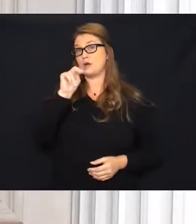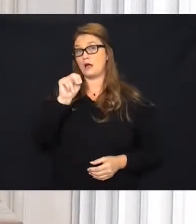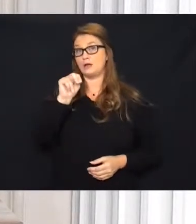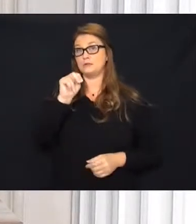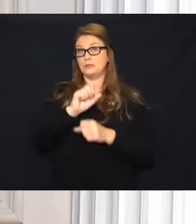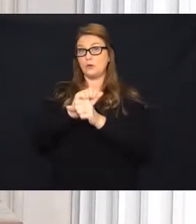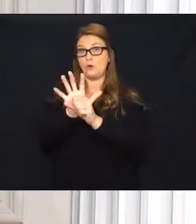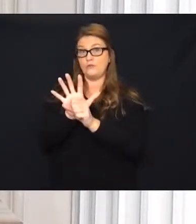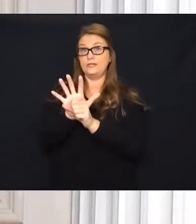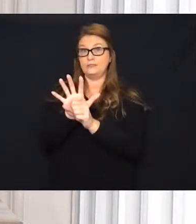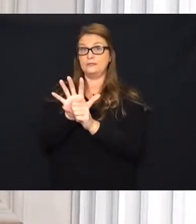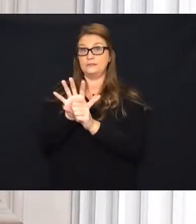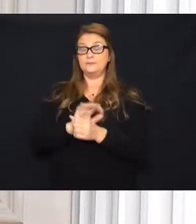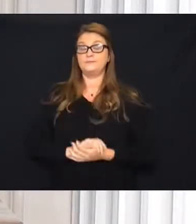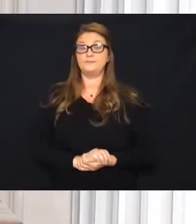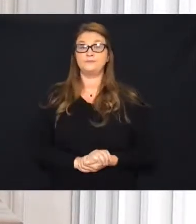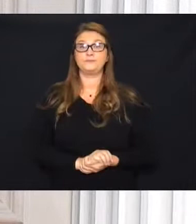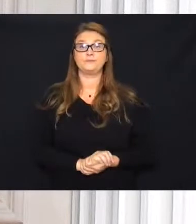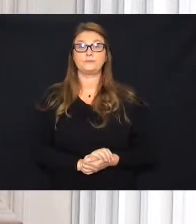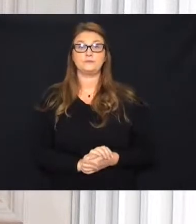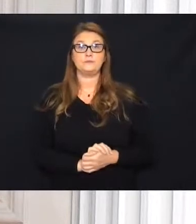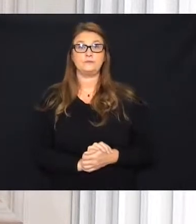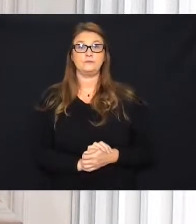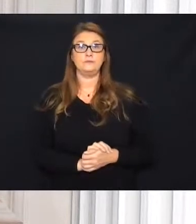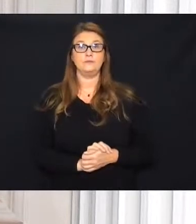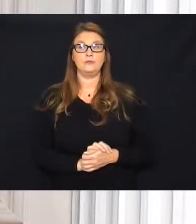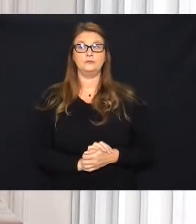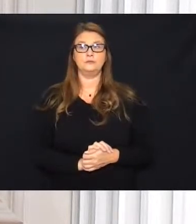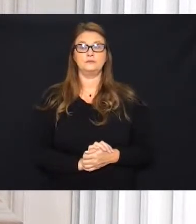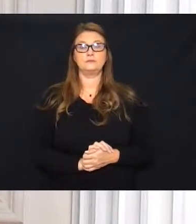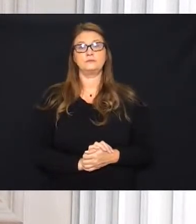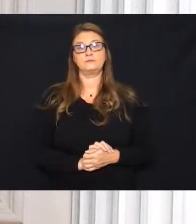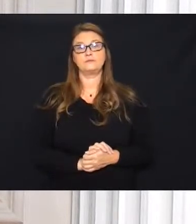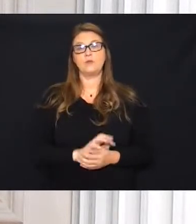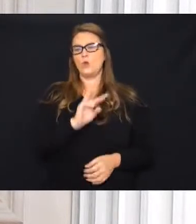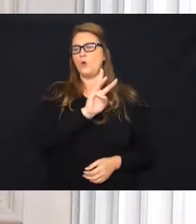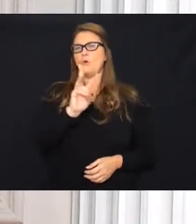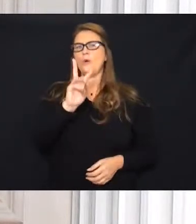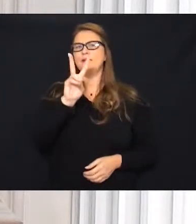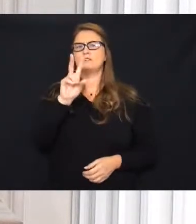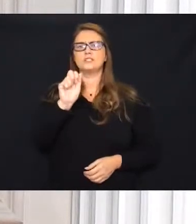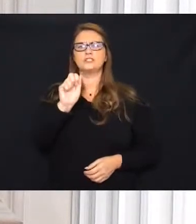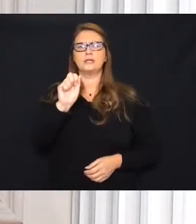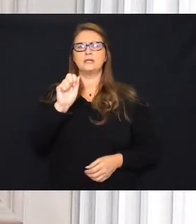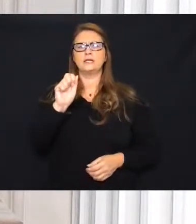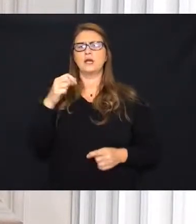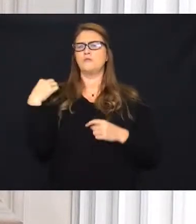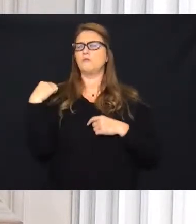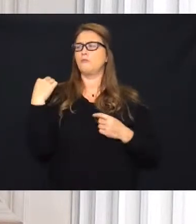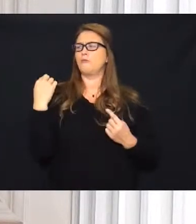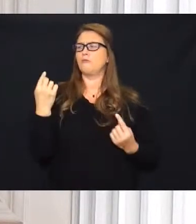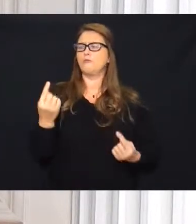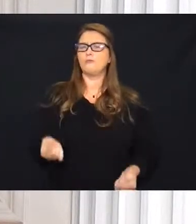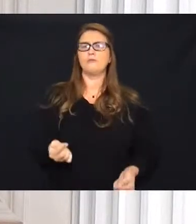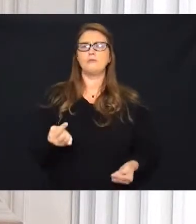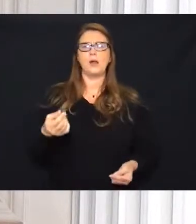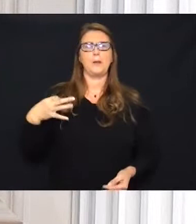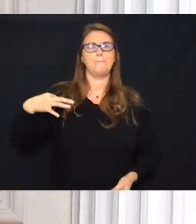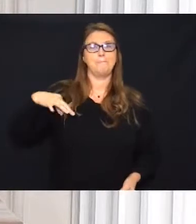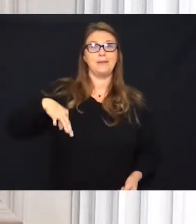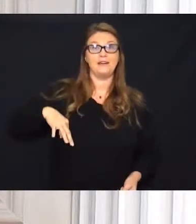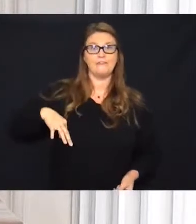And as we have seen through the rest of the pandemic, West Virginia has some benefit in